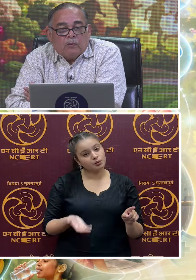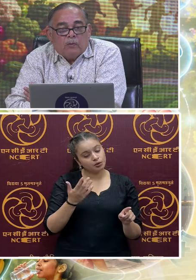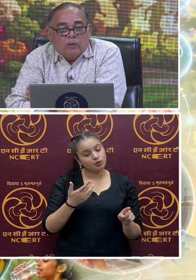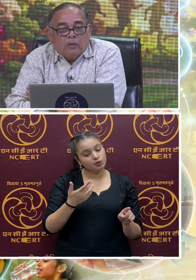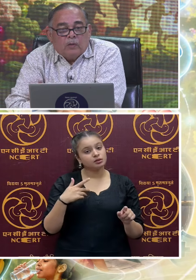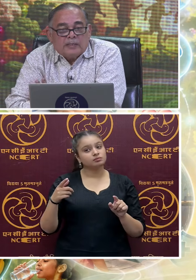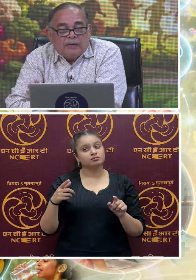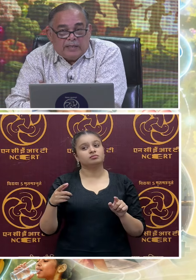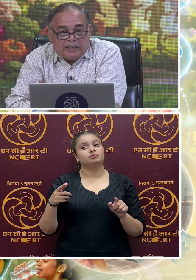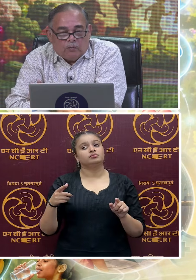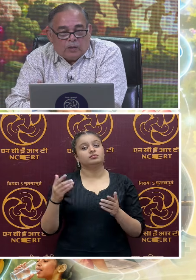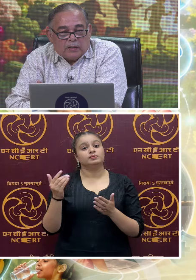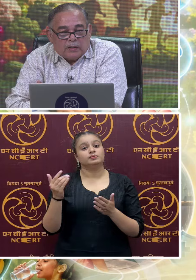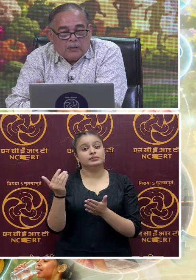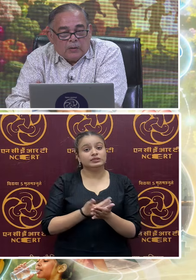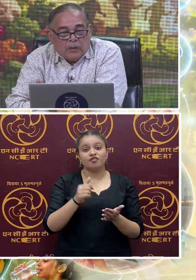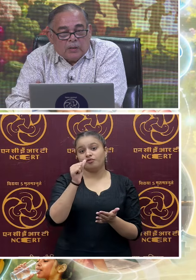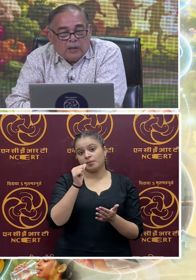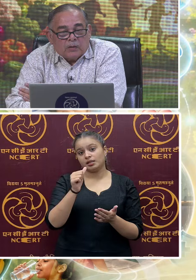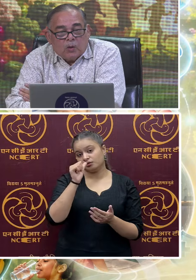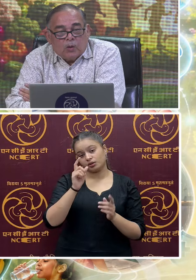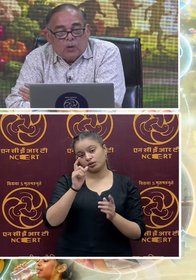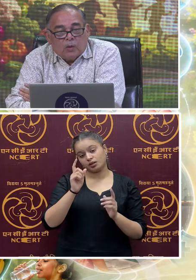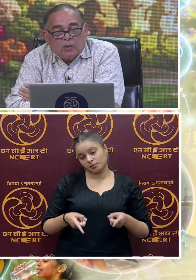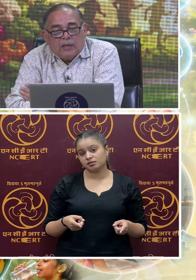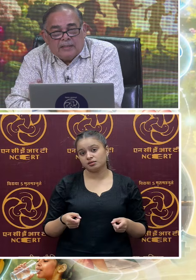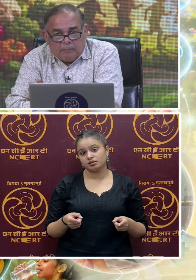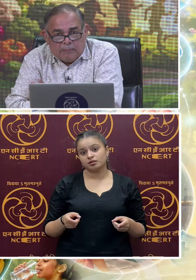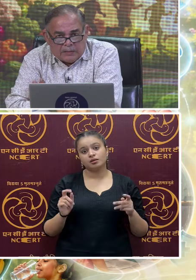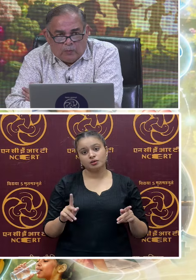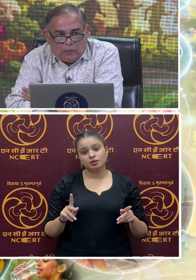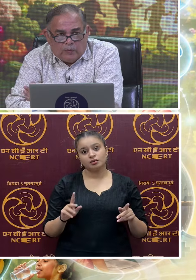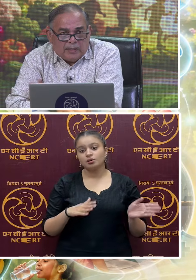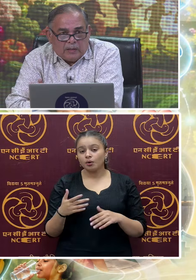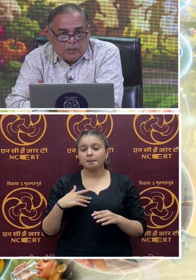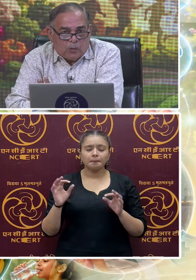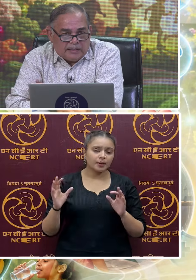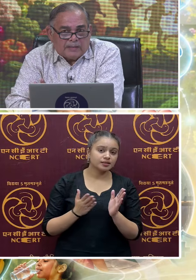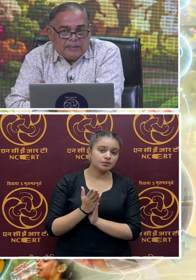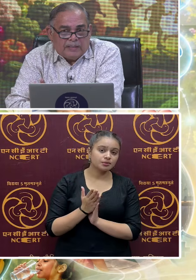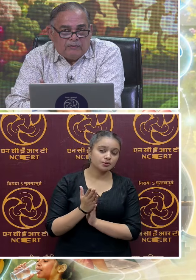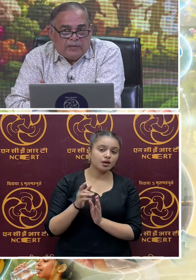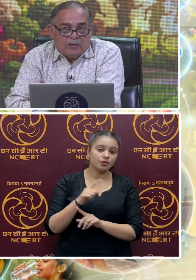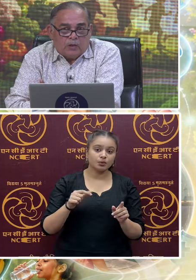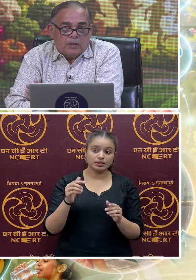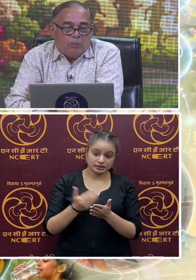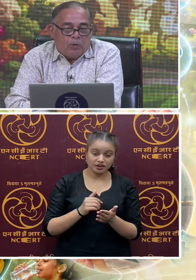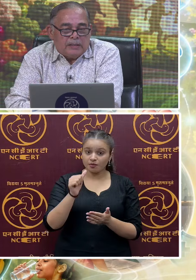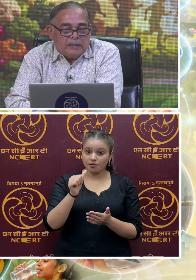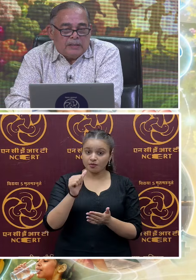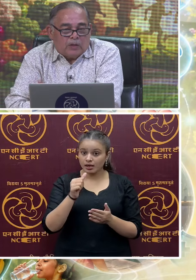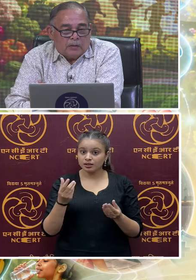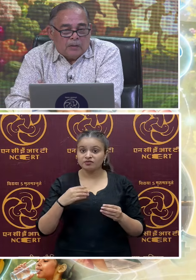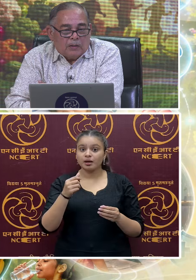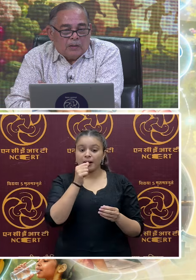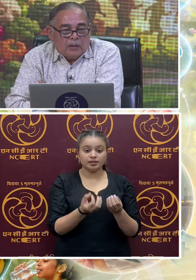to have safe drinking water. So, and the best way to get the safe drinking water is to boil